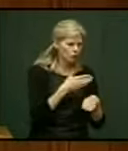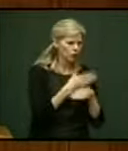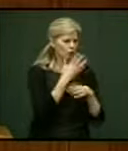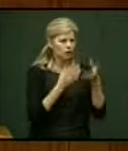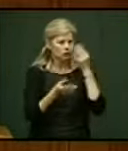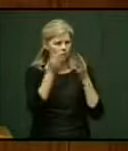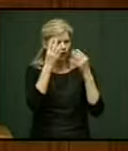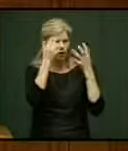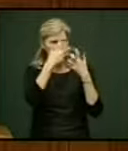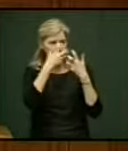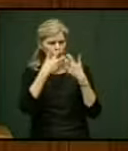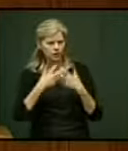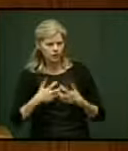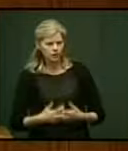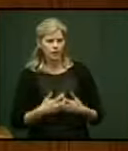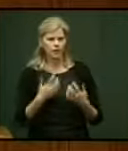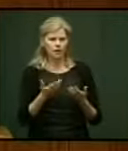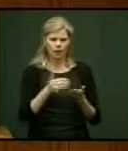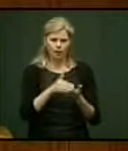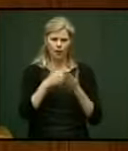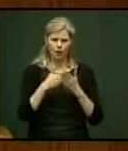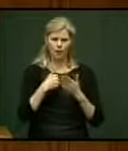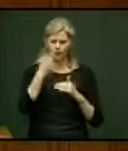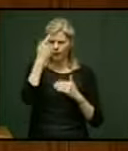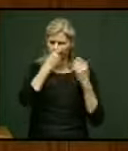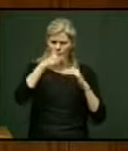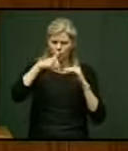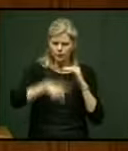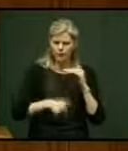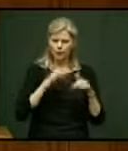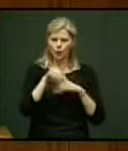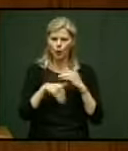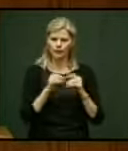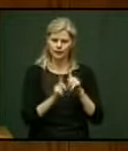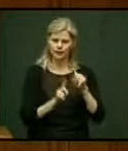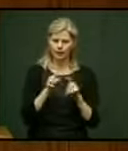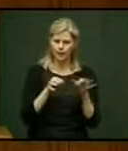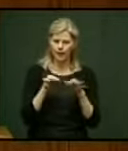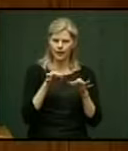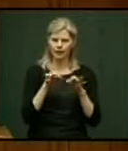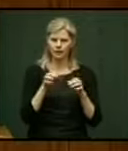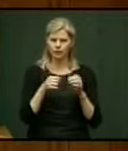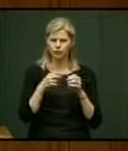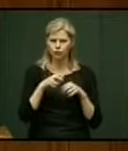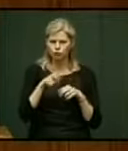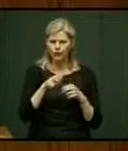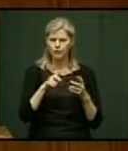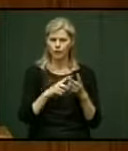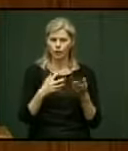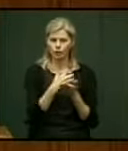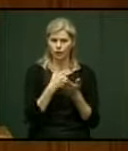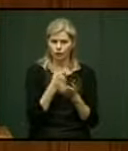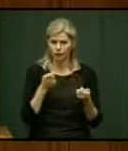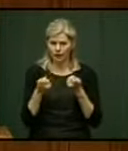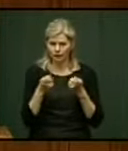studies. I eagerly delved deeper into new approaches to urban planning, transport, and resource management at the University of Auckland